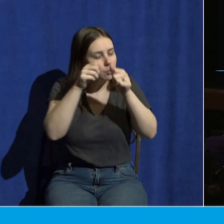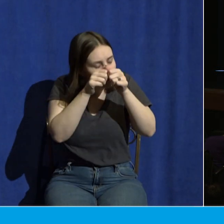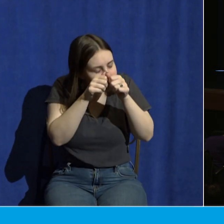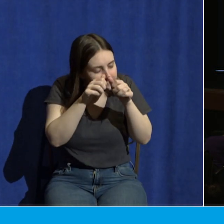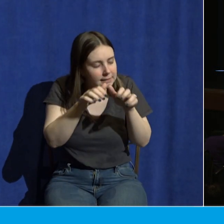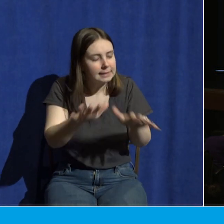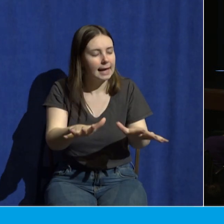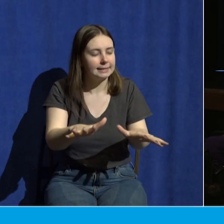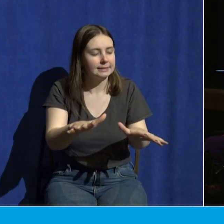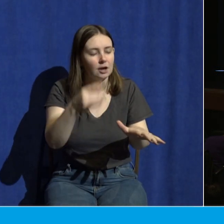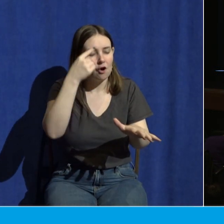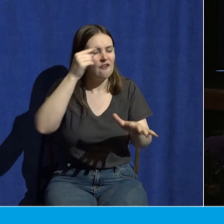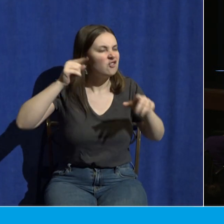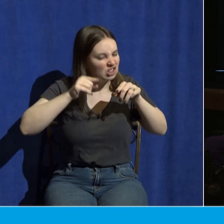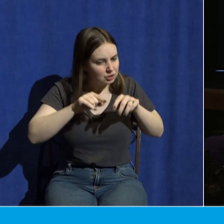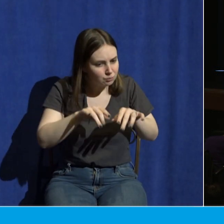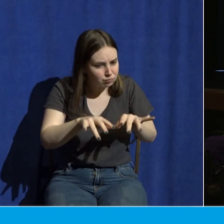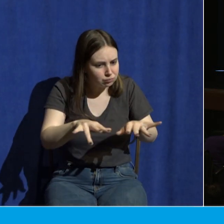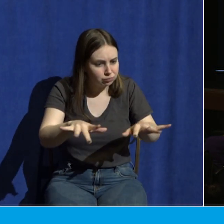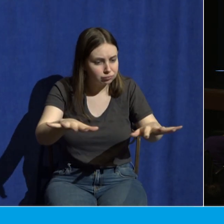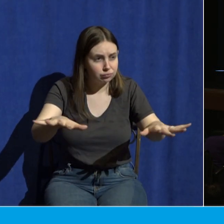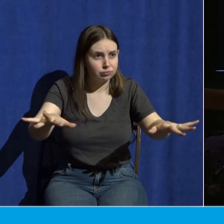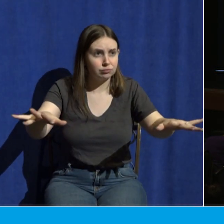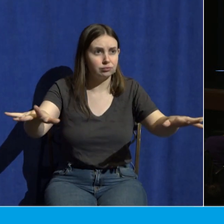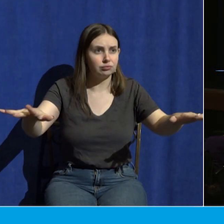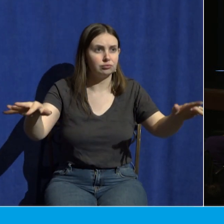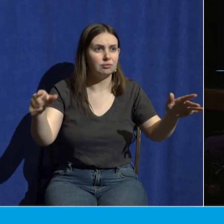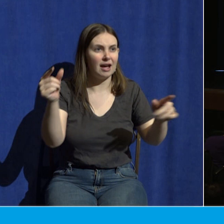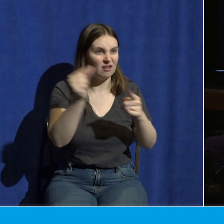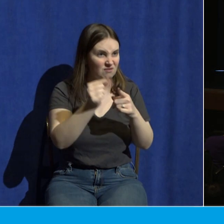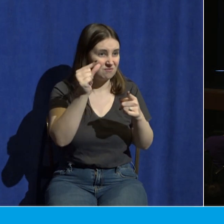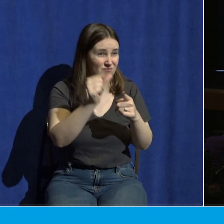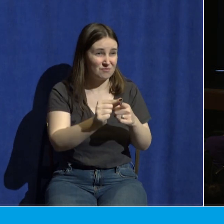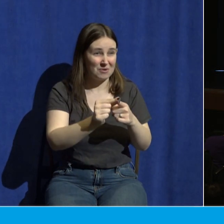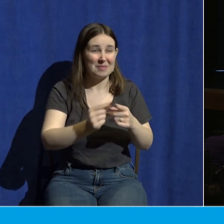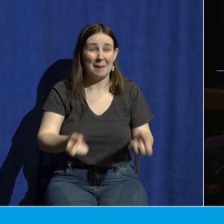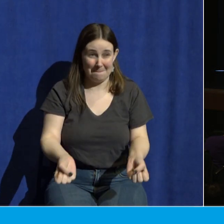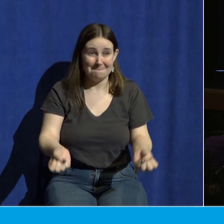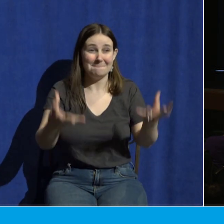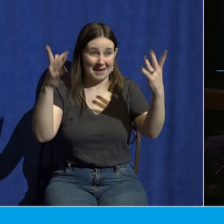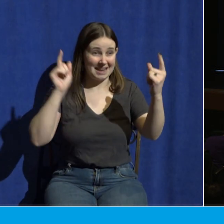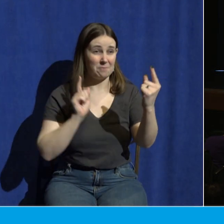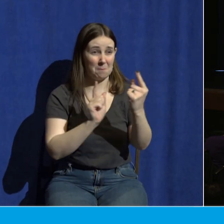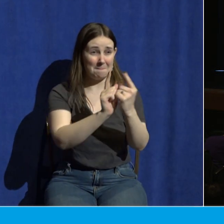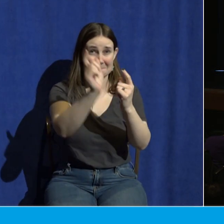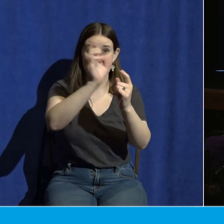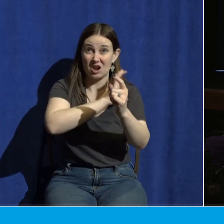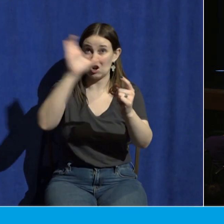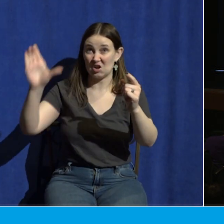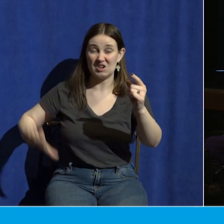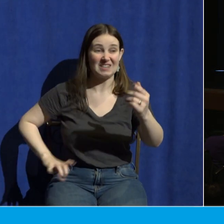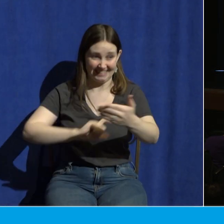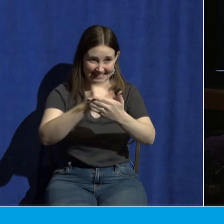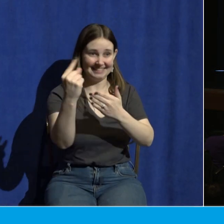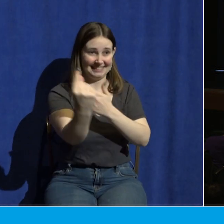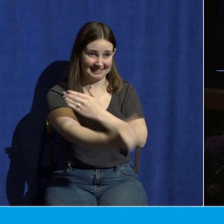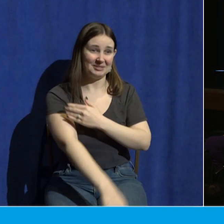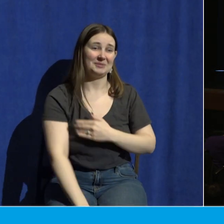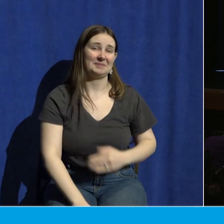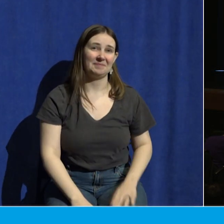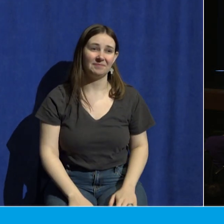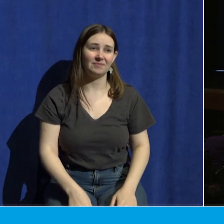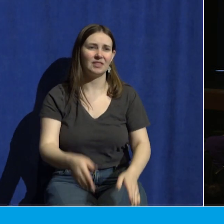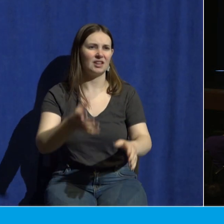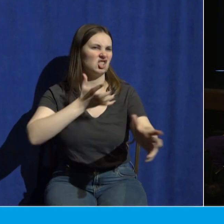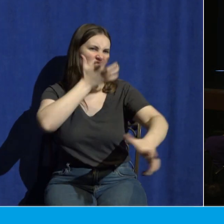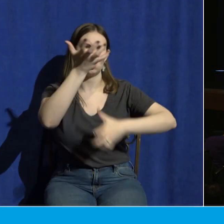bless for the spread of the gospel, that many people will come to know Christ through these churches over the next week. Let's do that right now. Just